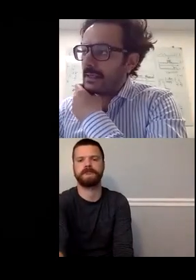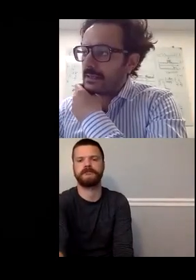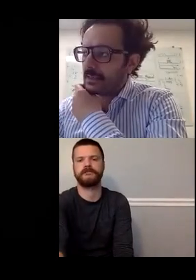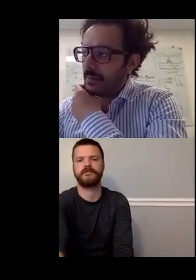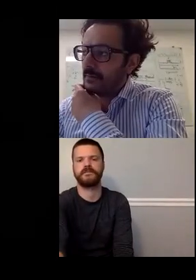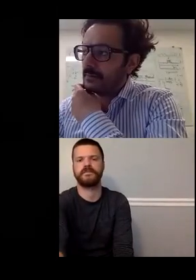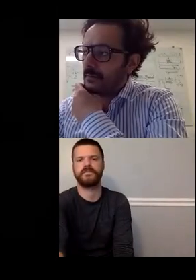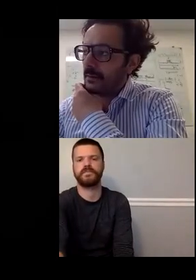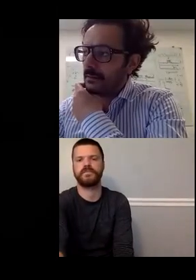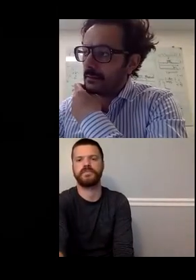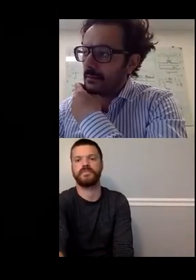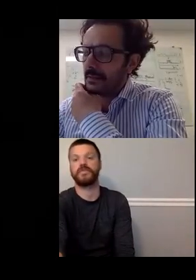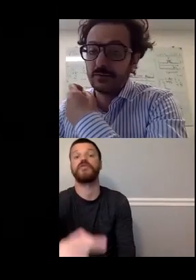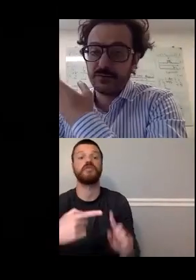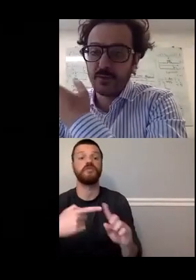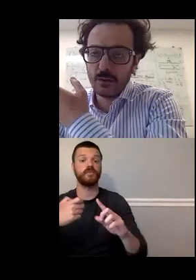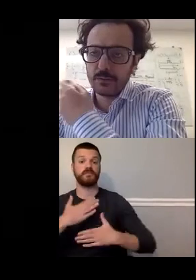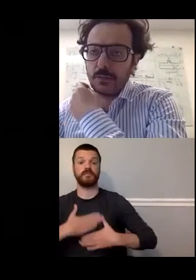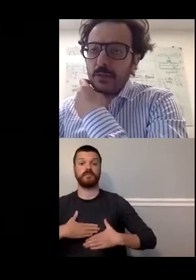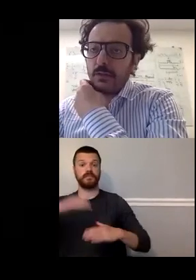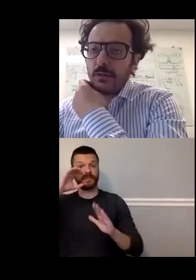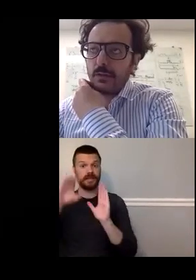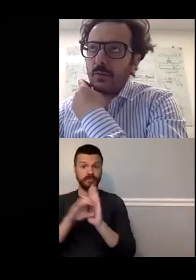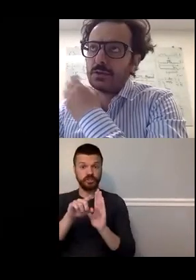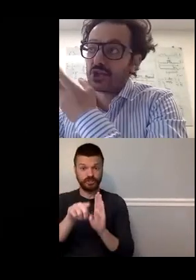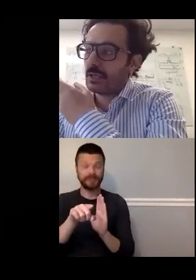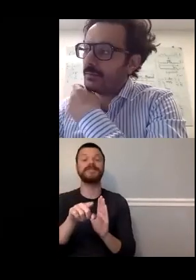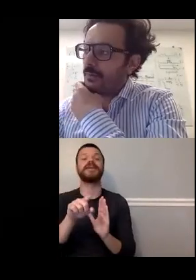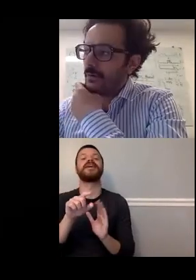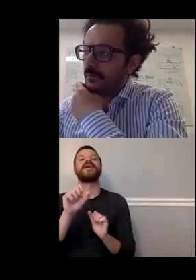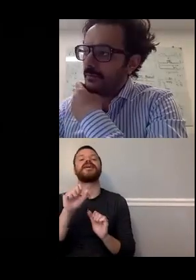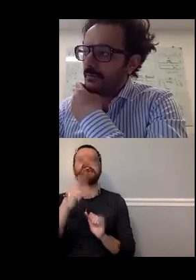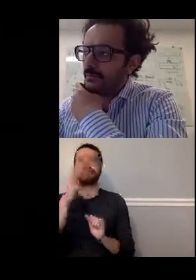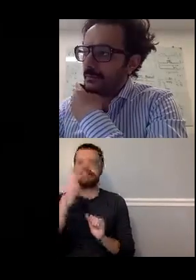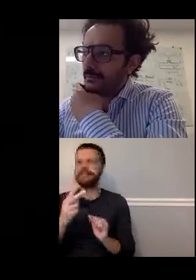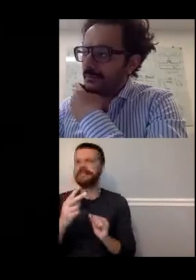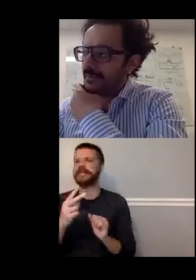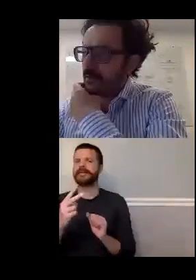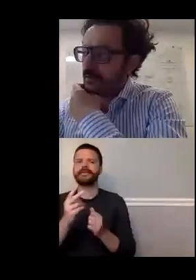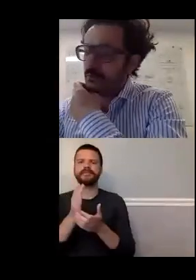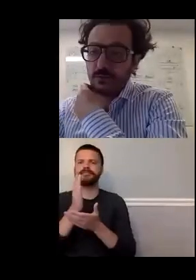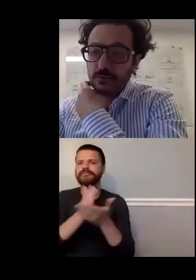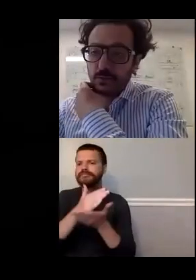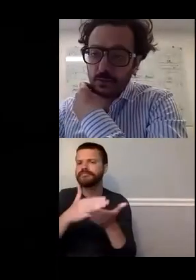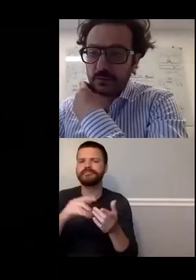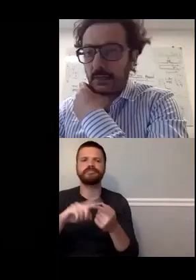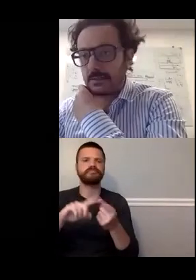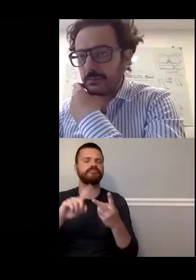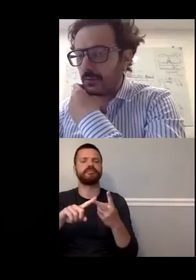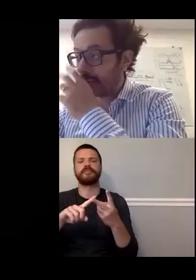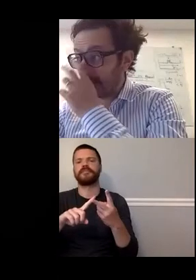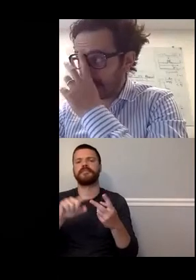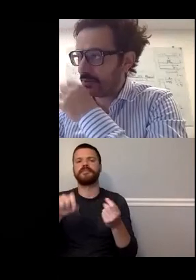we can segment and get the volume or the shape of certain